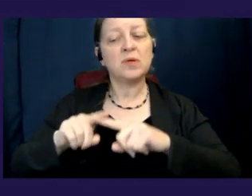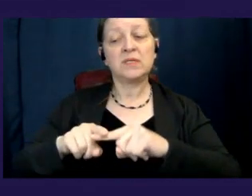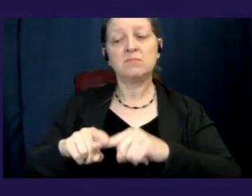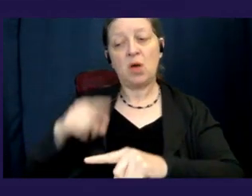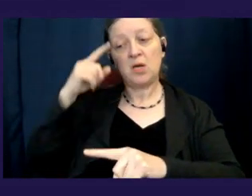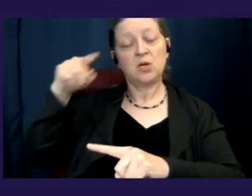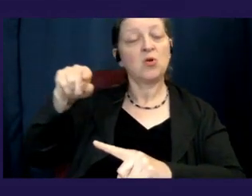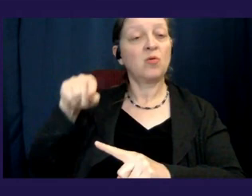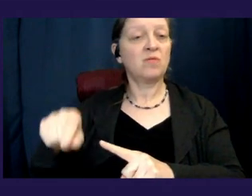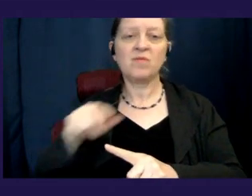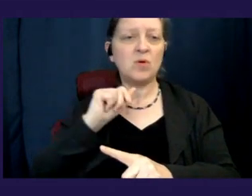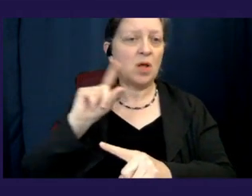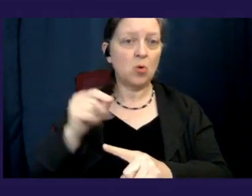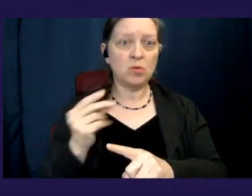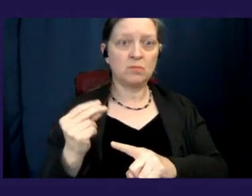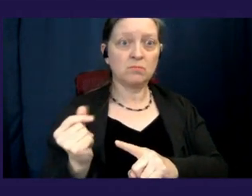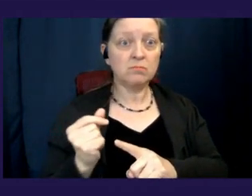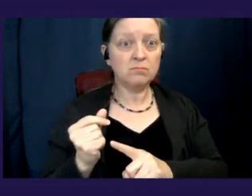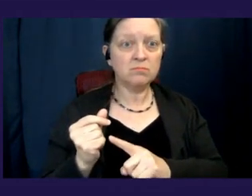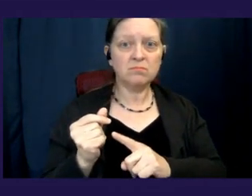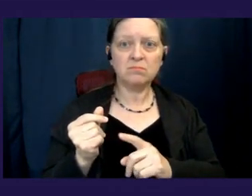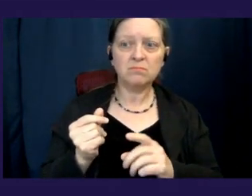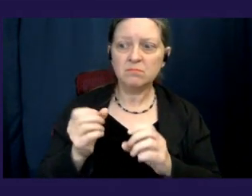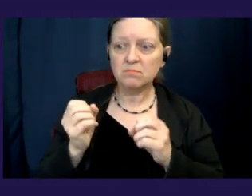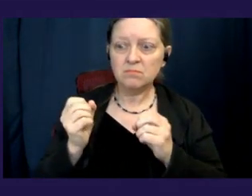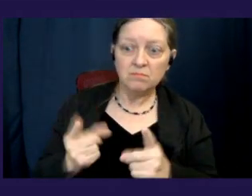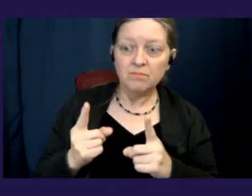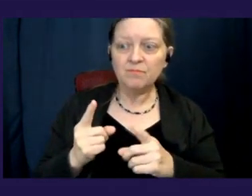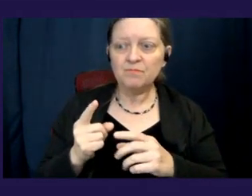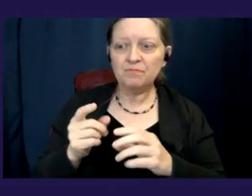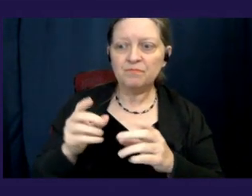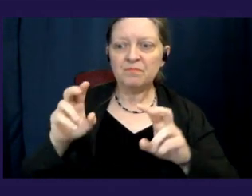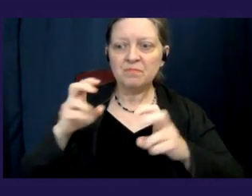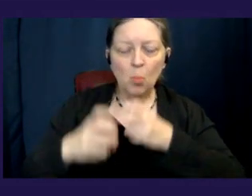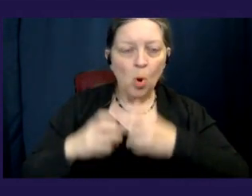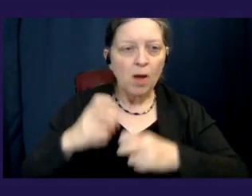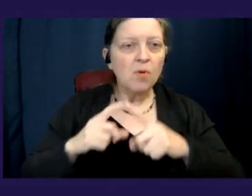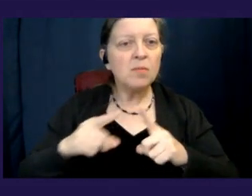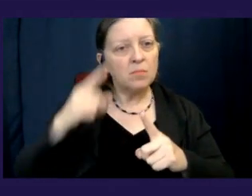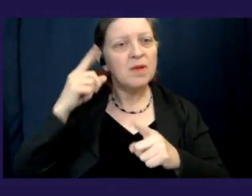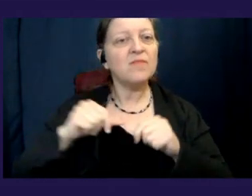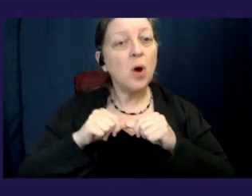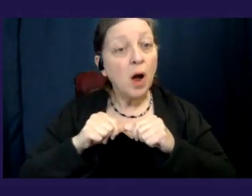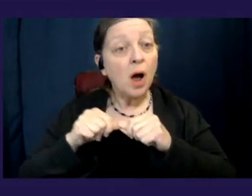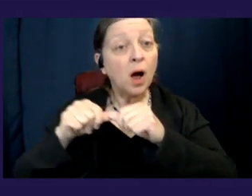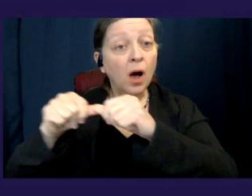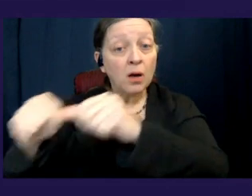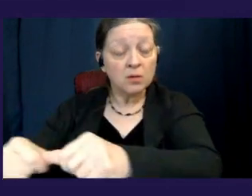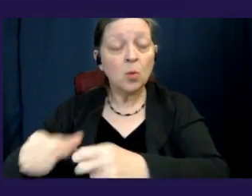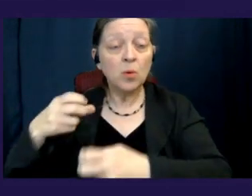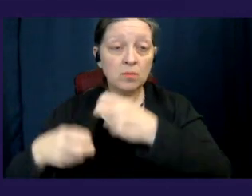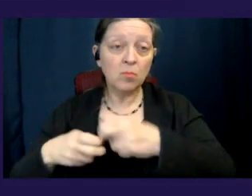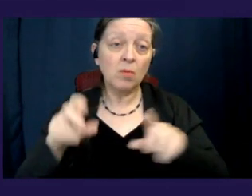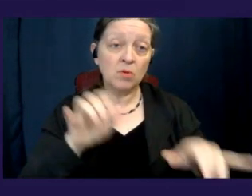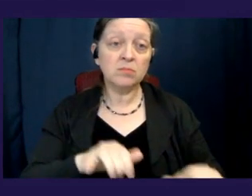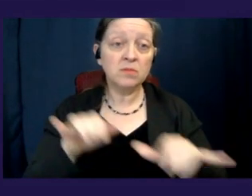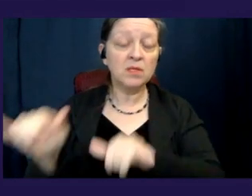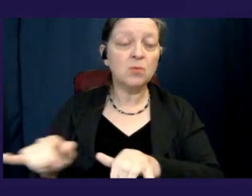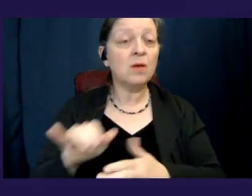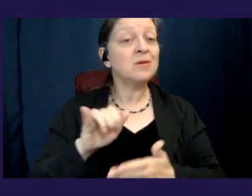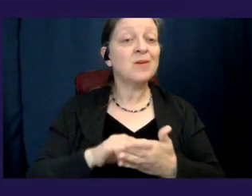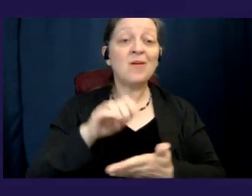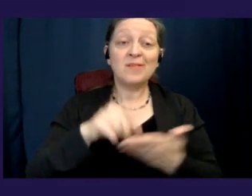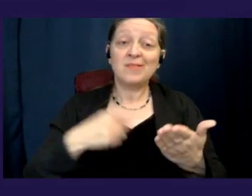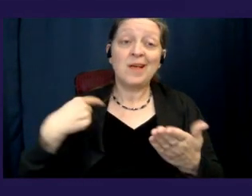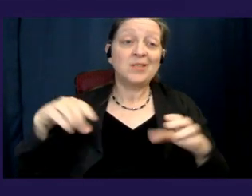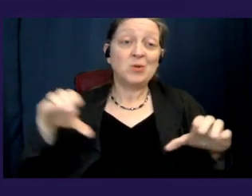chronic issues as well. So that's how we did things here in Columbus. But it, you know, it's a real thing, and it really does fall on the local health